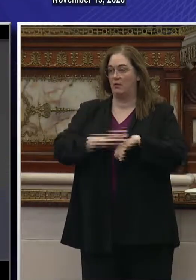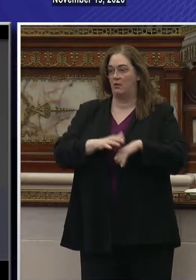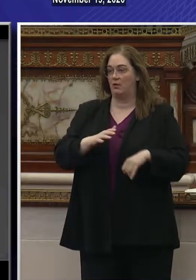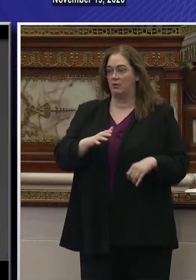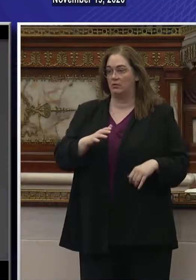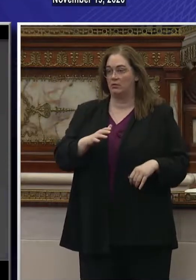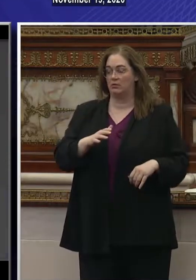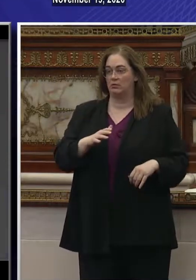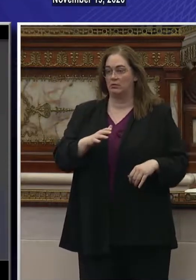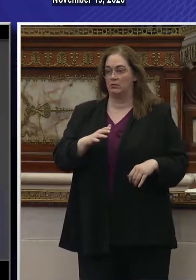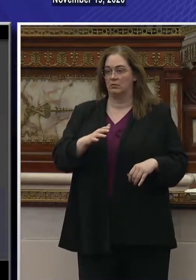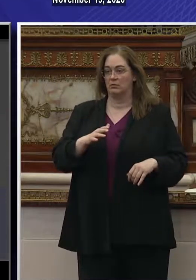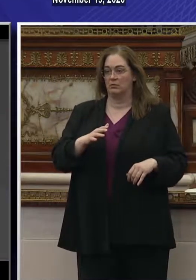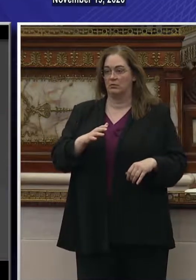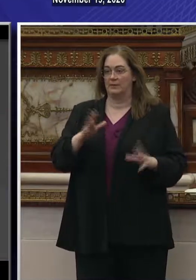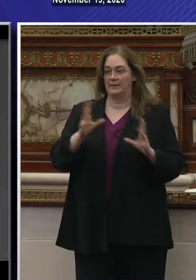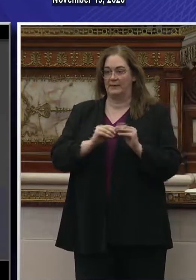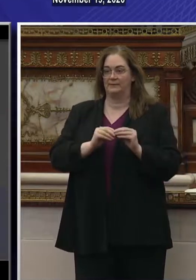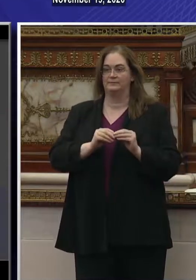here?